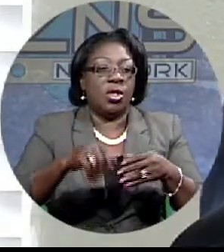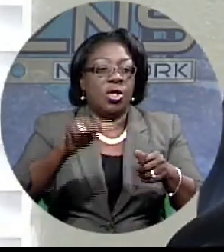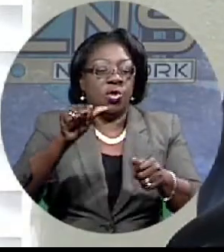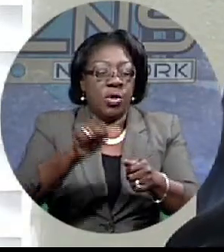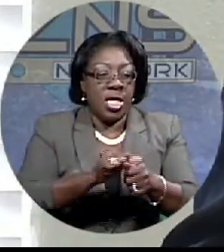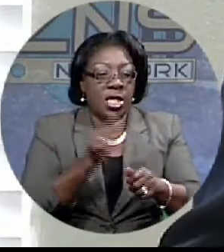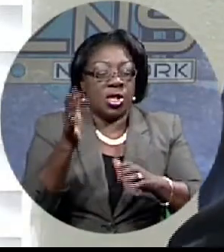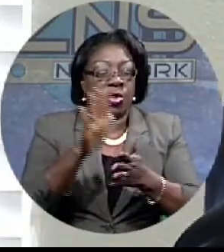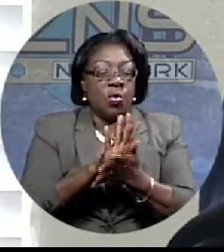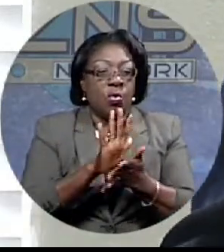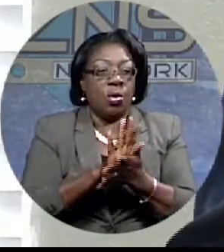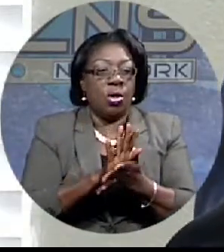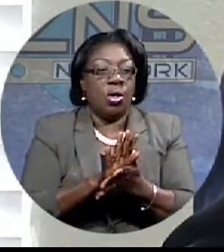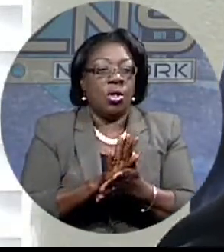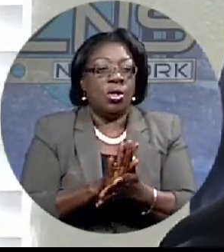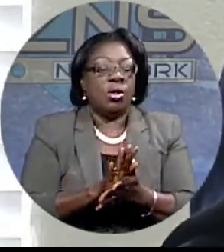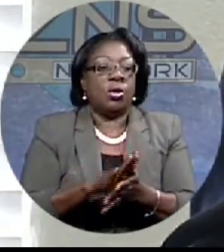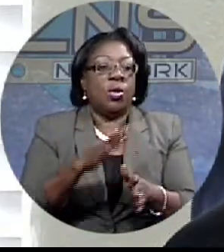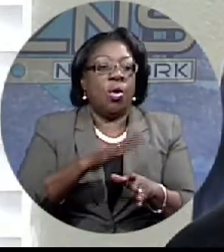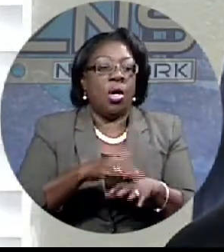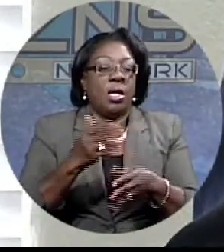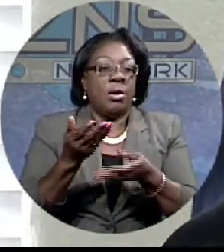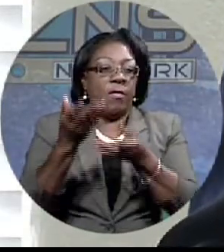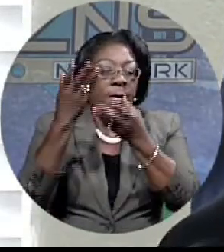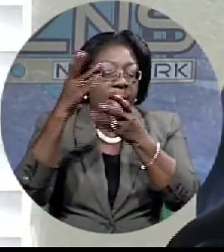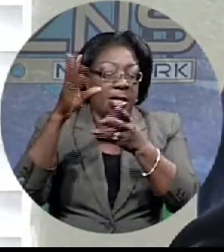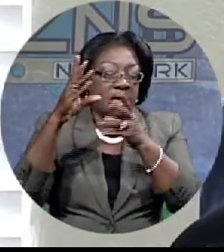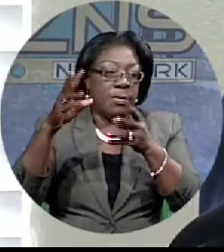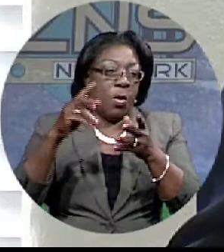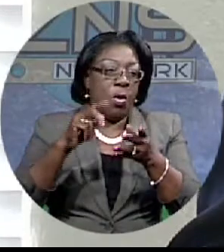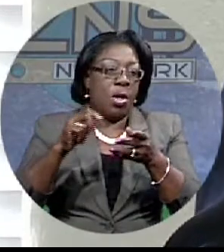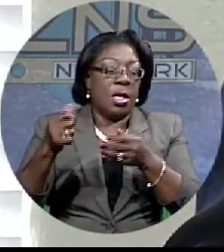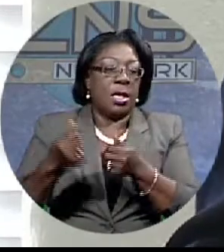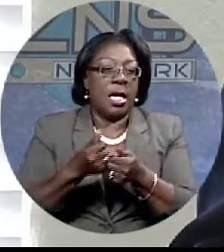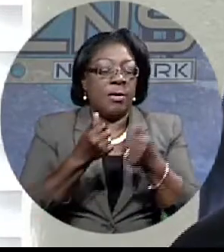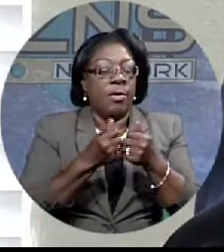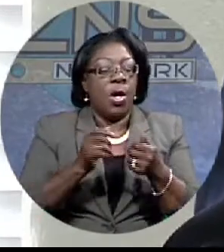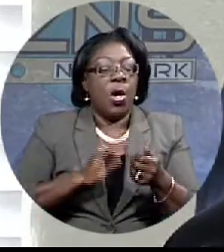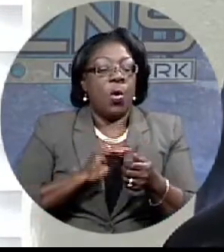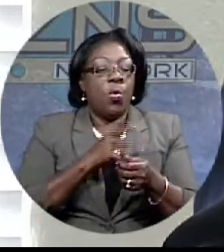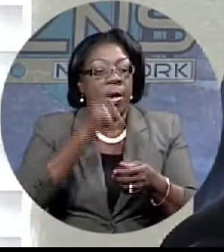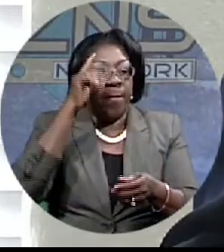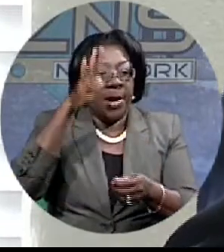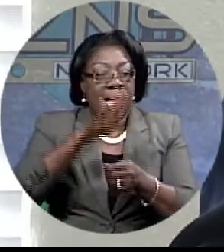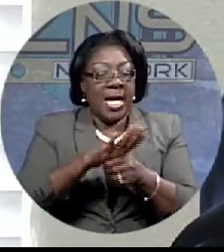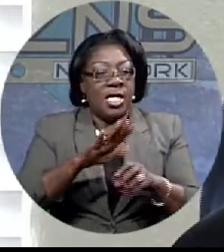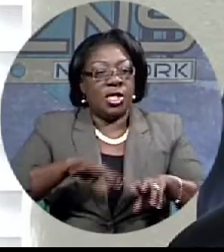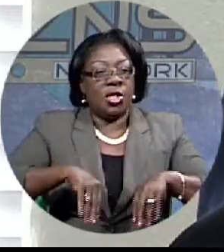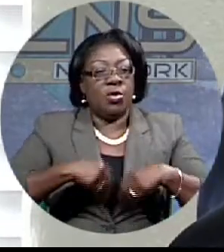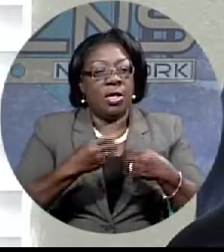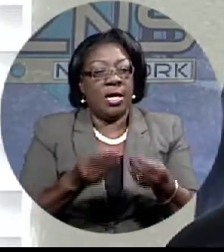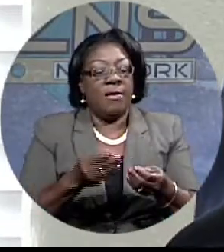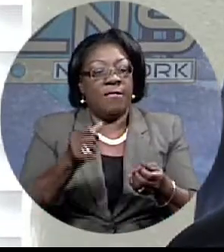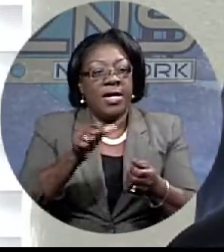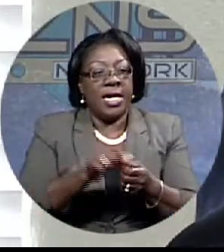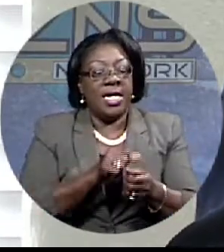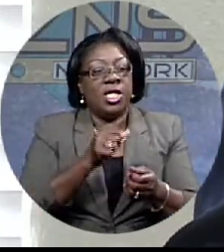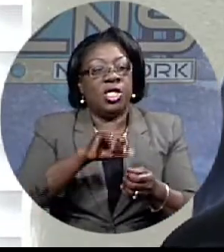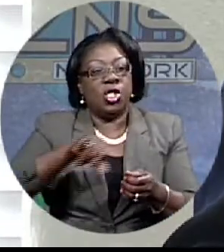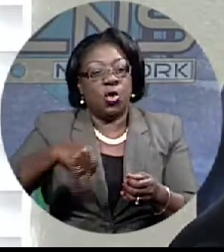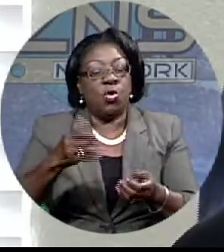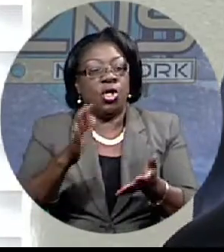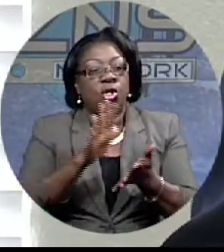each school, on behalf of the basketball tournament, we would pledge to give each junior school some $500 to